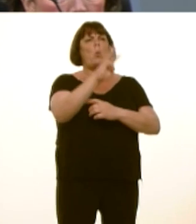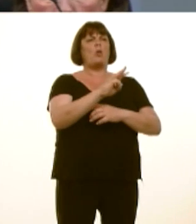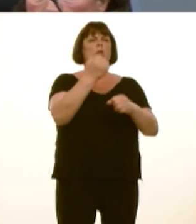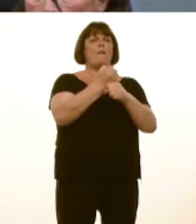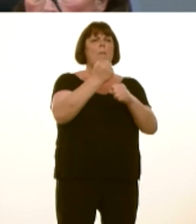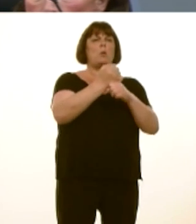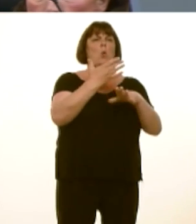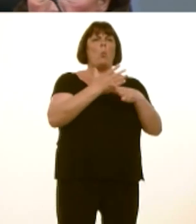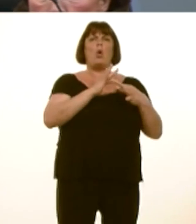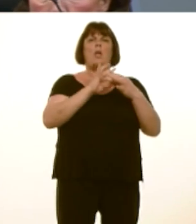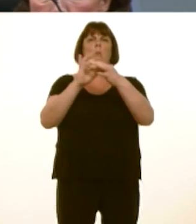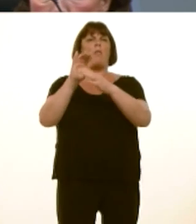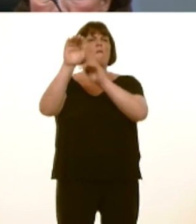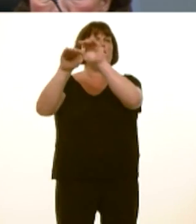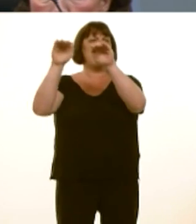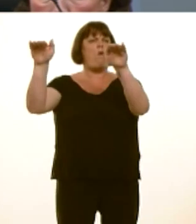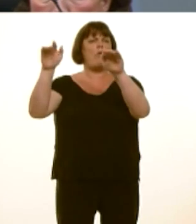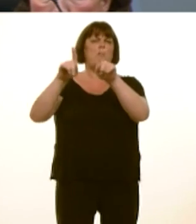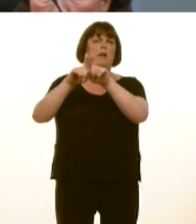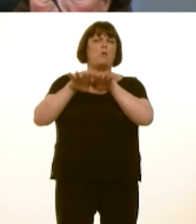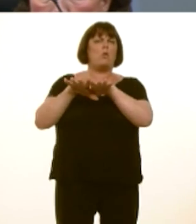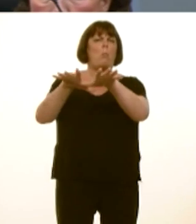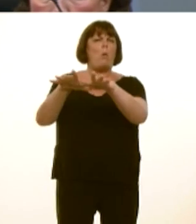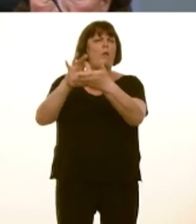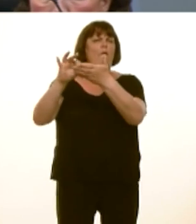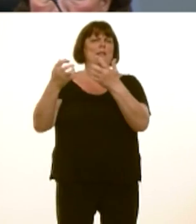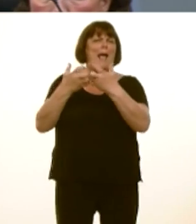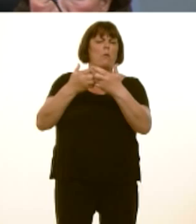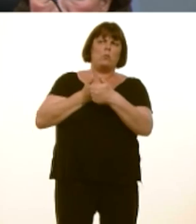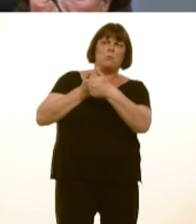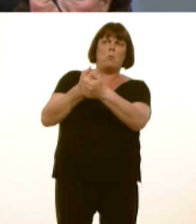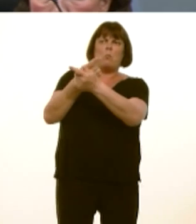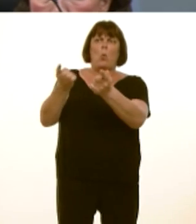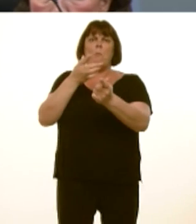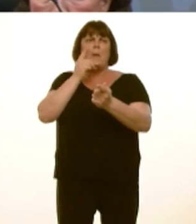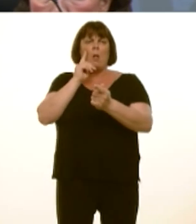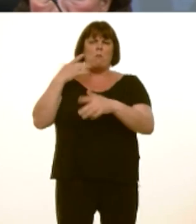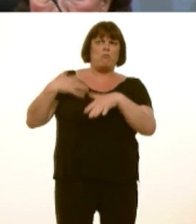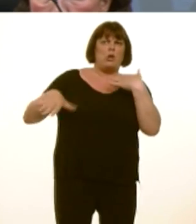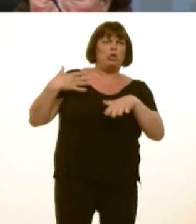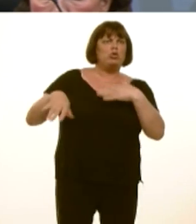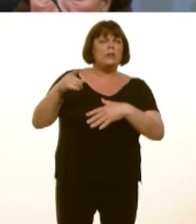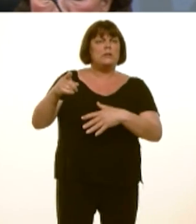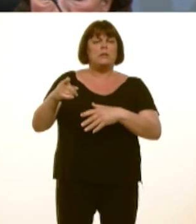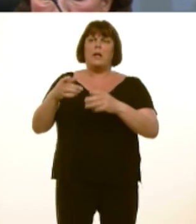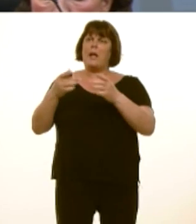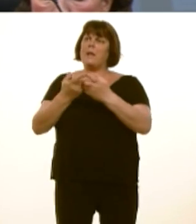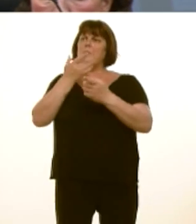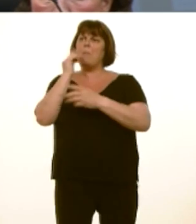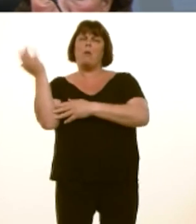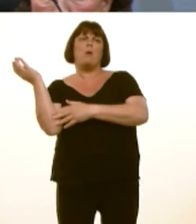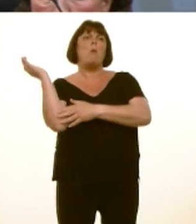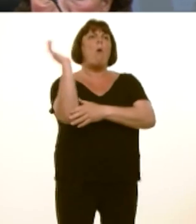with the Foreign and Commonwealth Office to support Welsh casualties, Welsh survivors, and also at returning